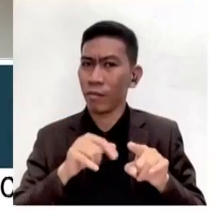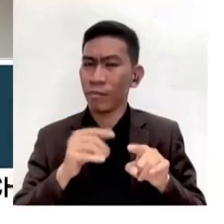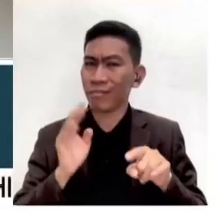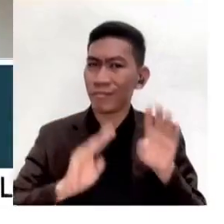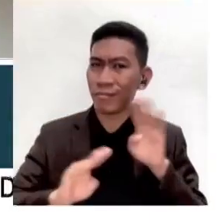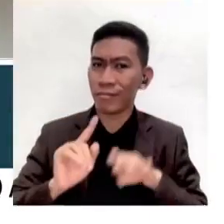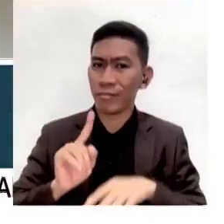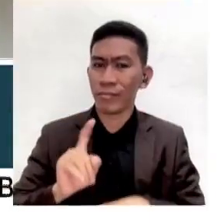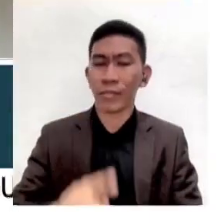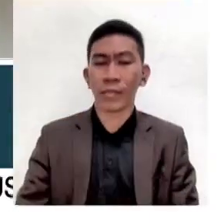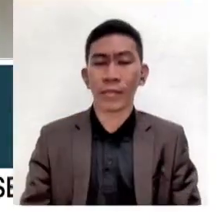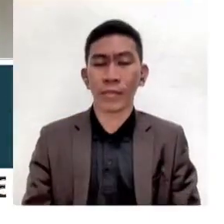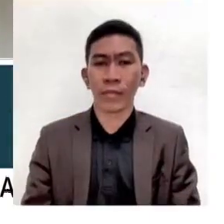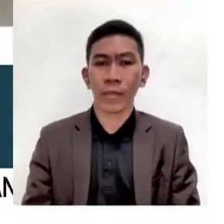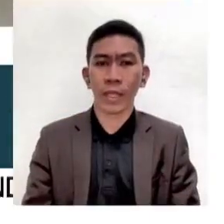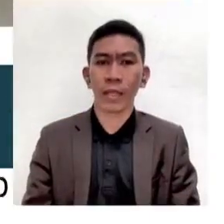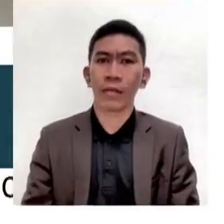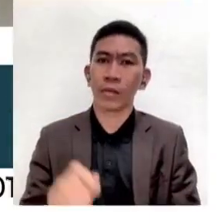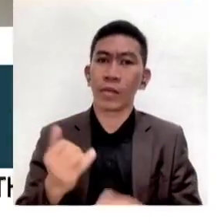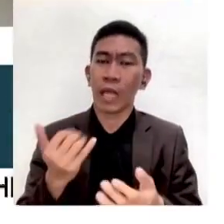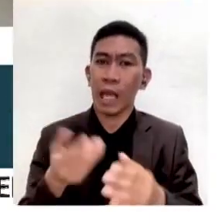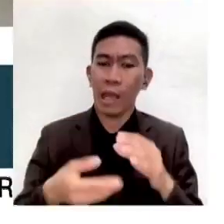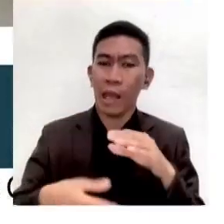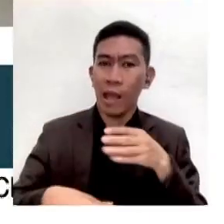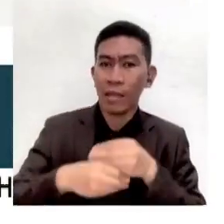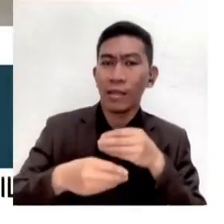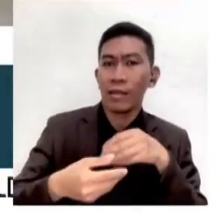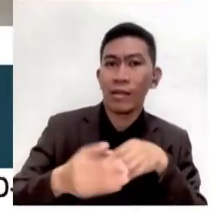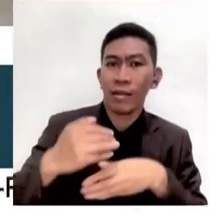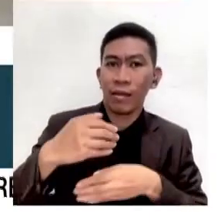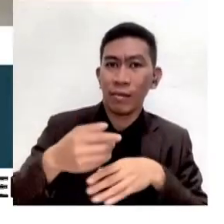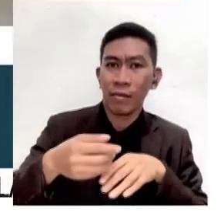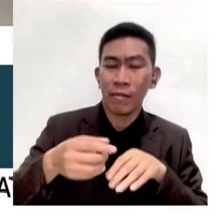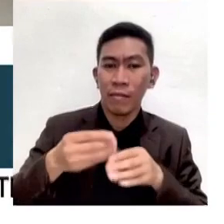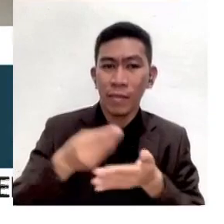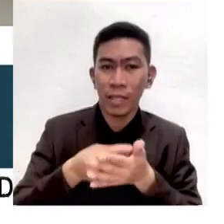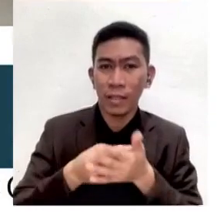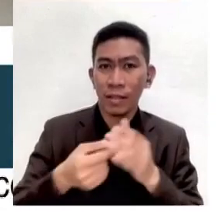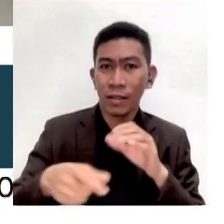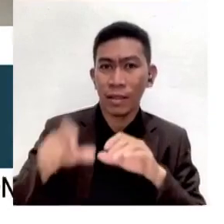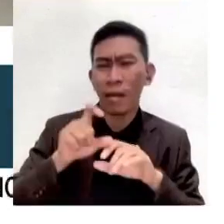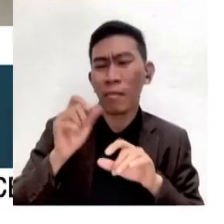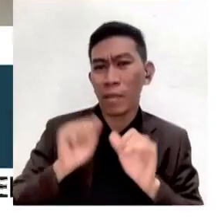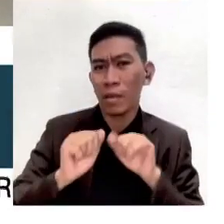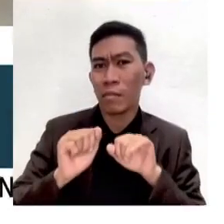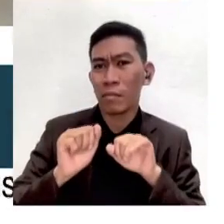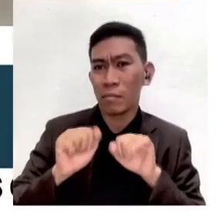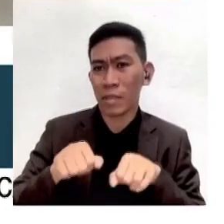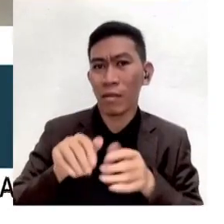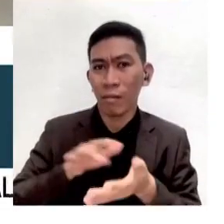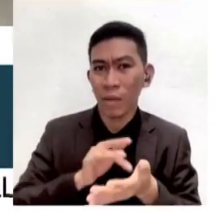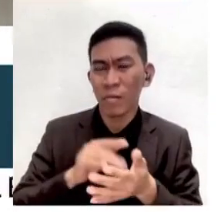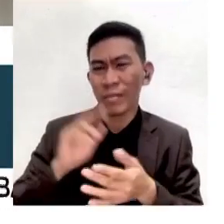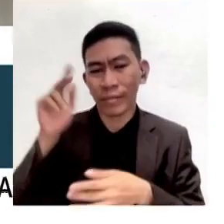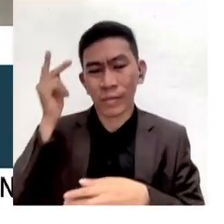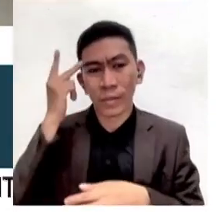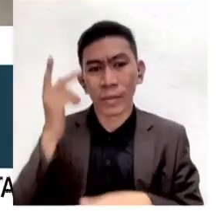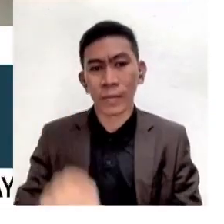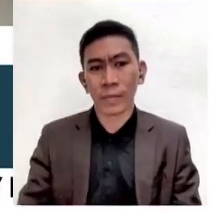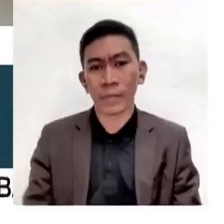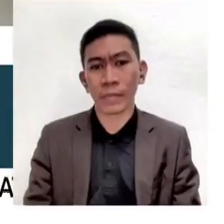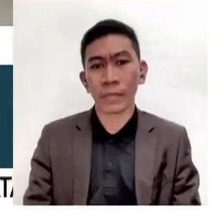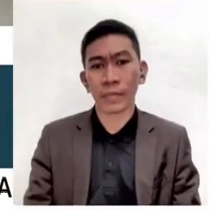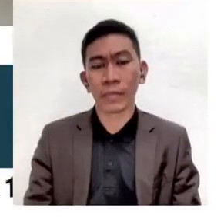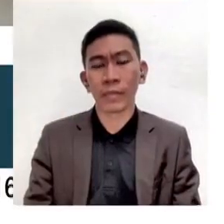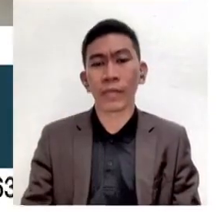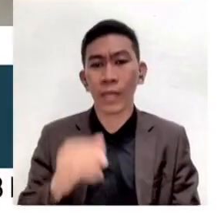This may be used for patronage politics. The other concern about the unprogrammed appropriations is